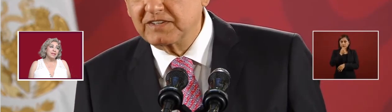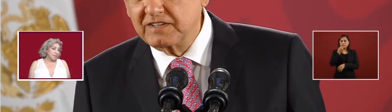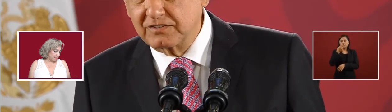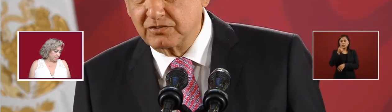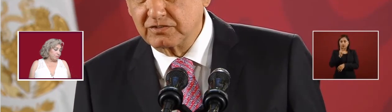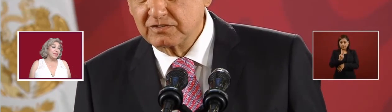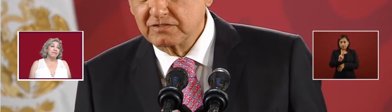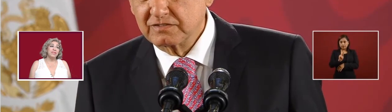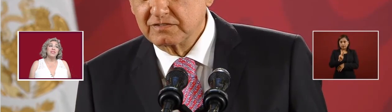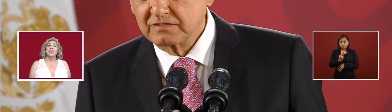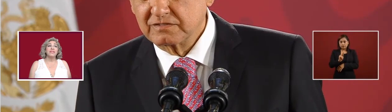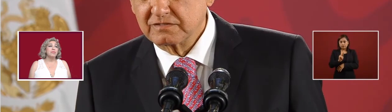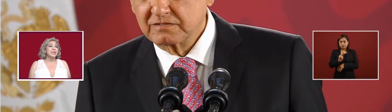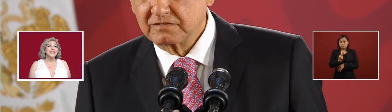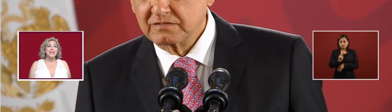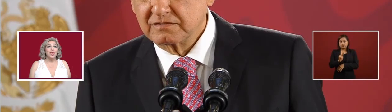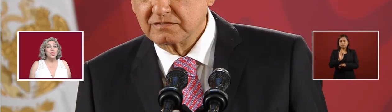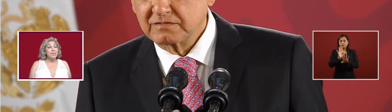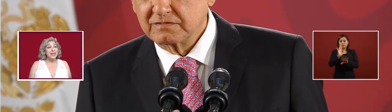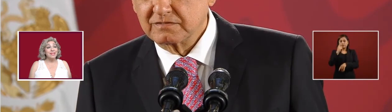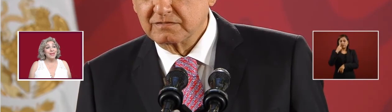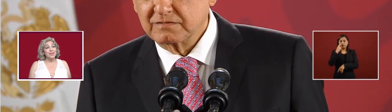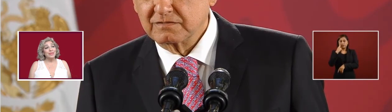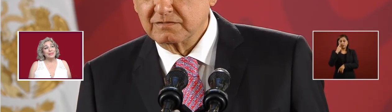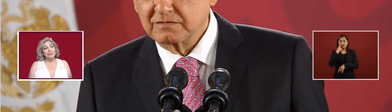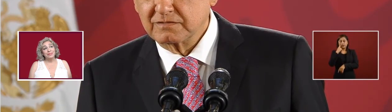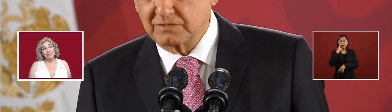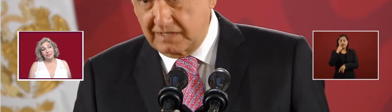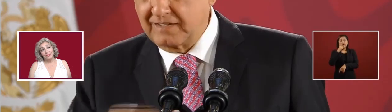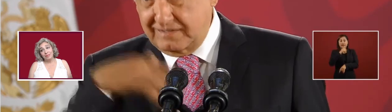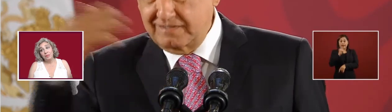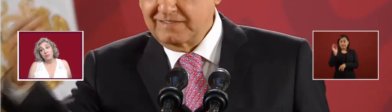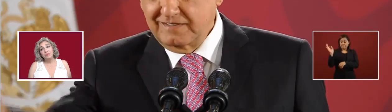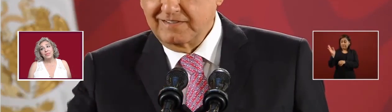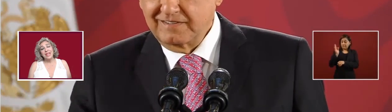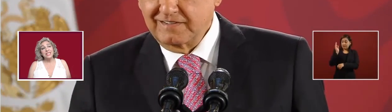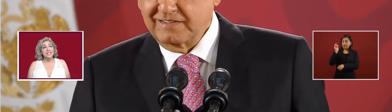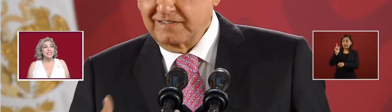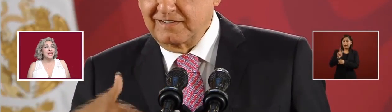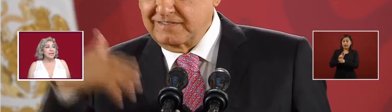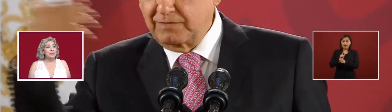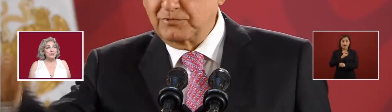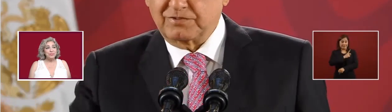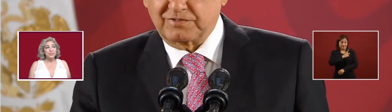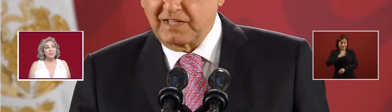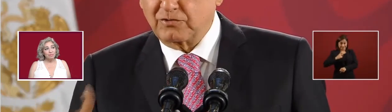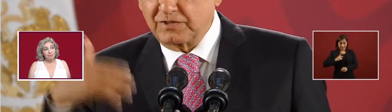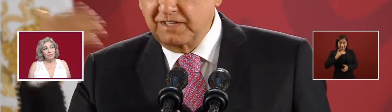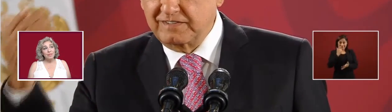But the federal government doesn't owe them anything. That is to say,